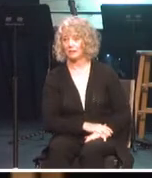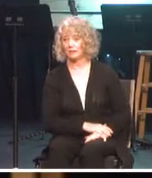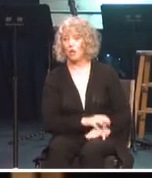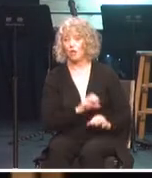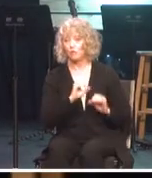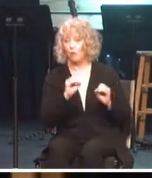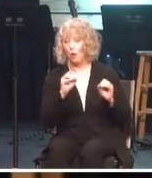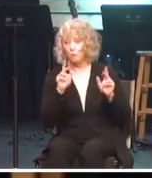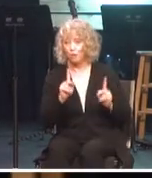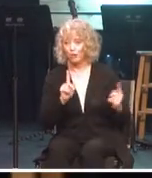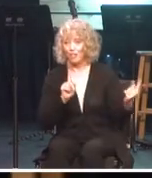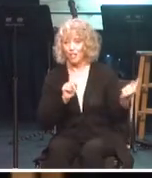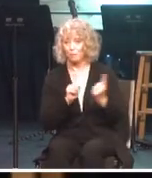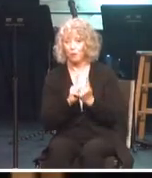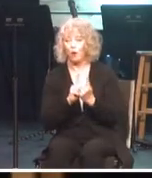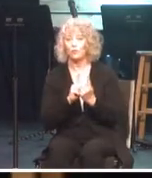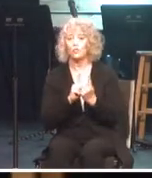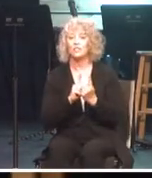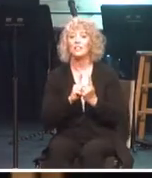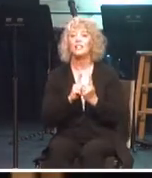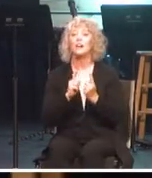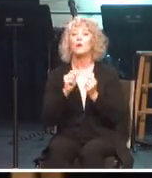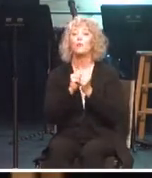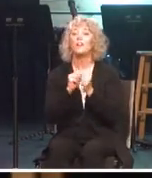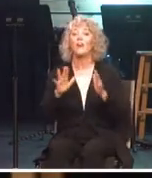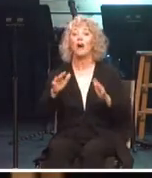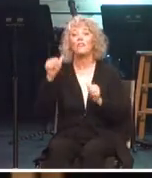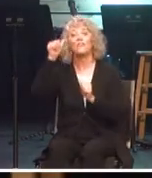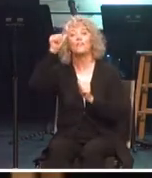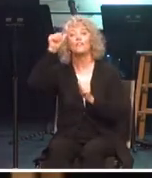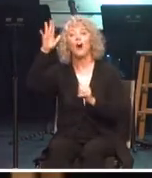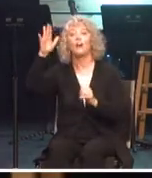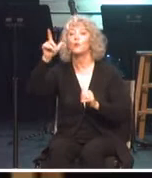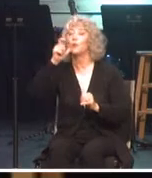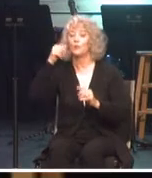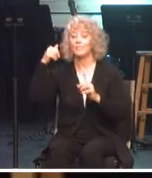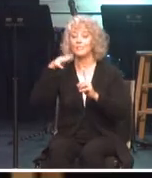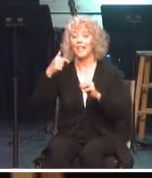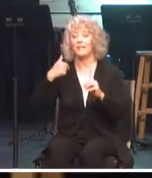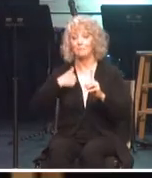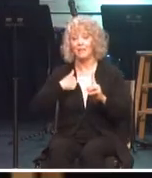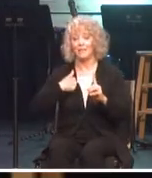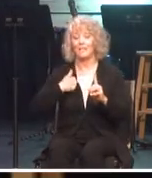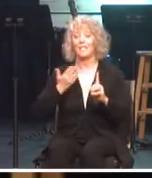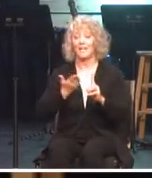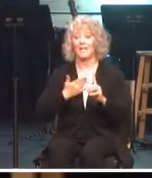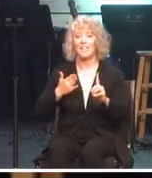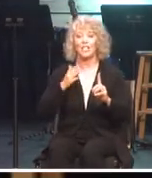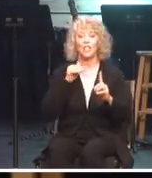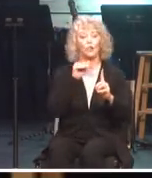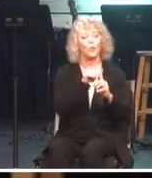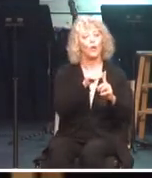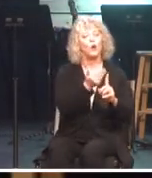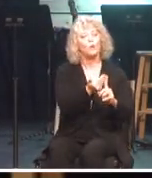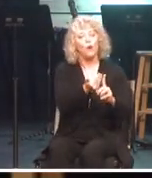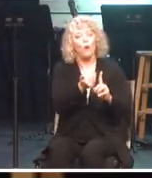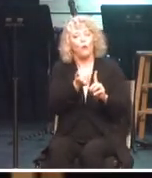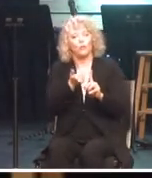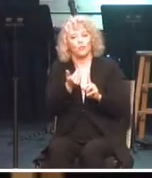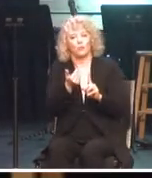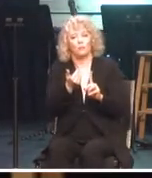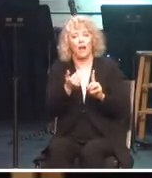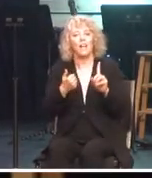No one can come to me unless the Father who sent me draws him. And I will raise him up on the last day.